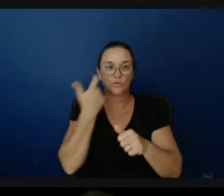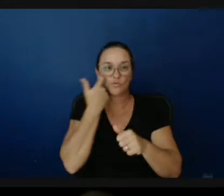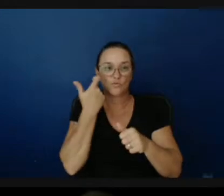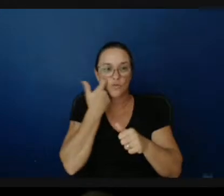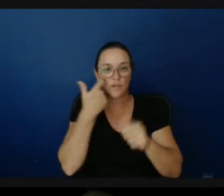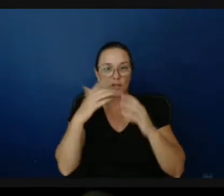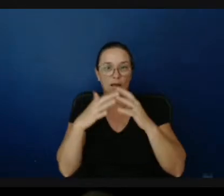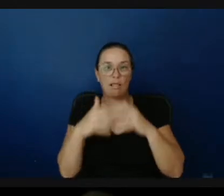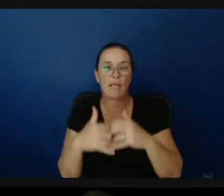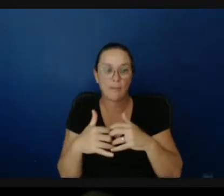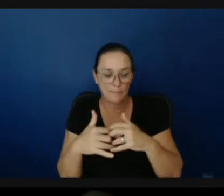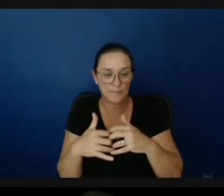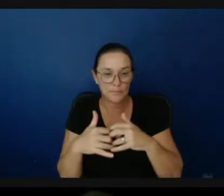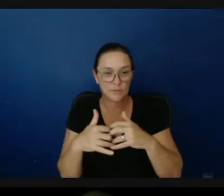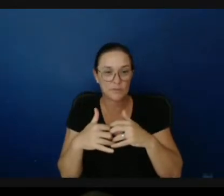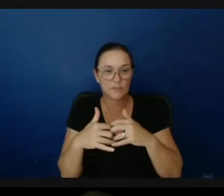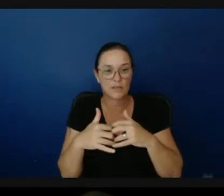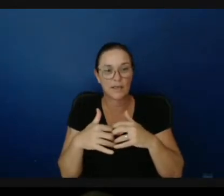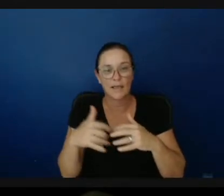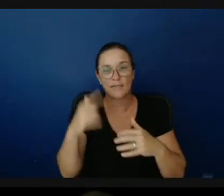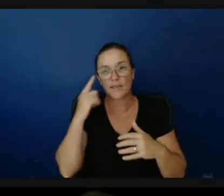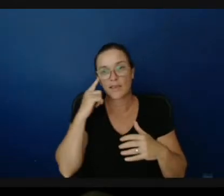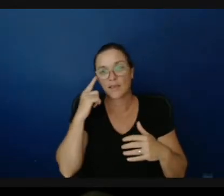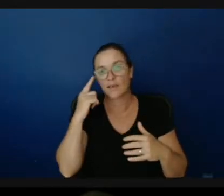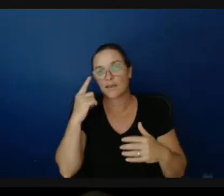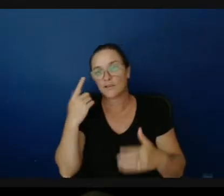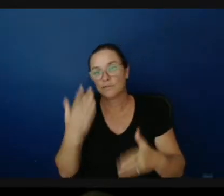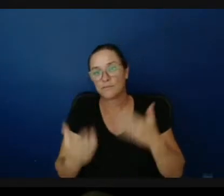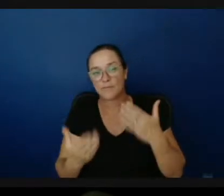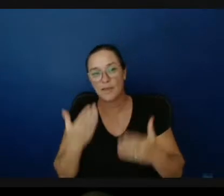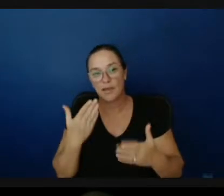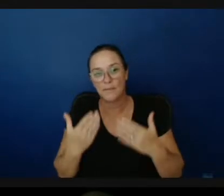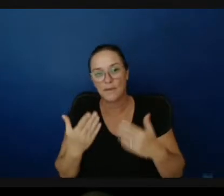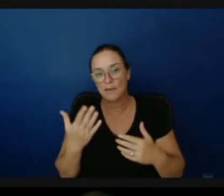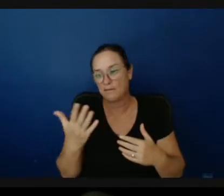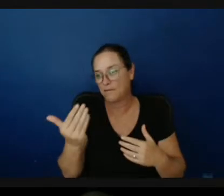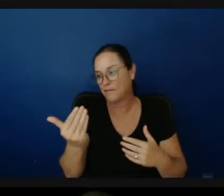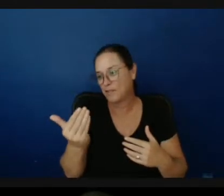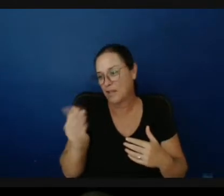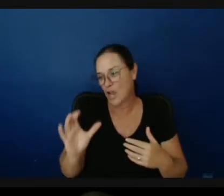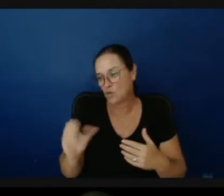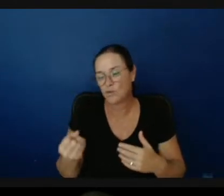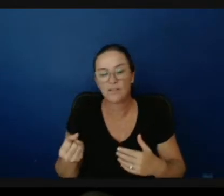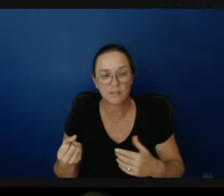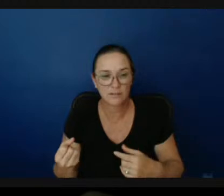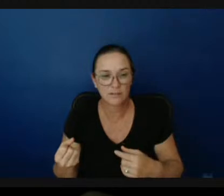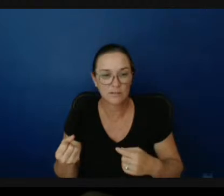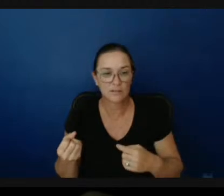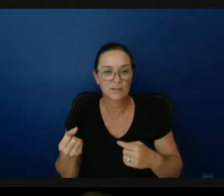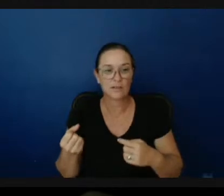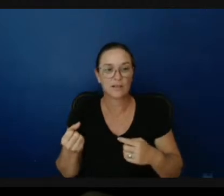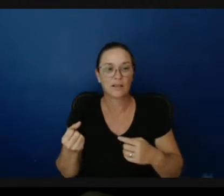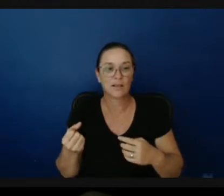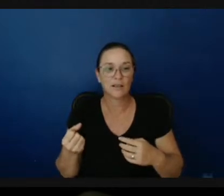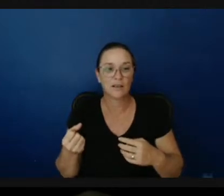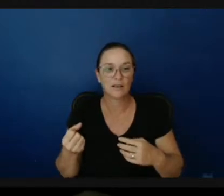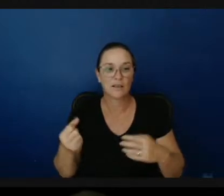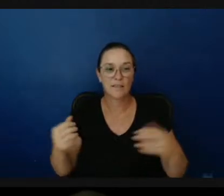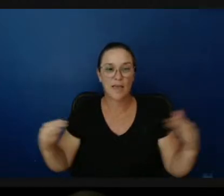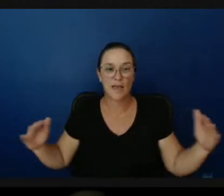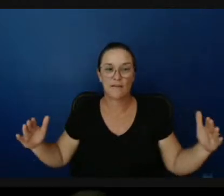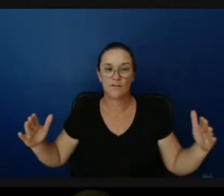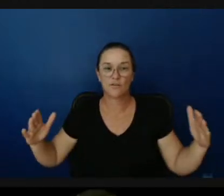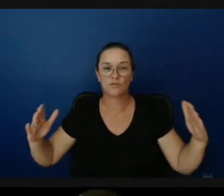collapse, we call it Powers collapse. We think it was maybe in the 1500s, somewhere in there. The slopes of the volcano actually rose another 100